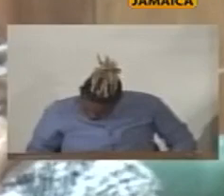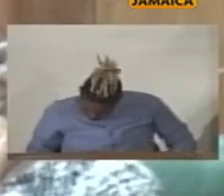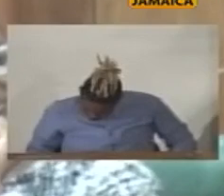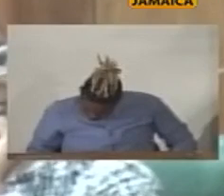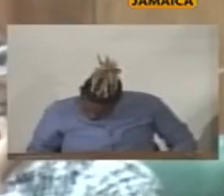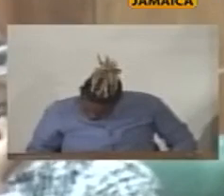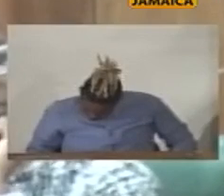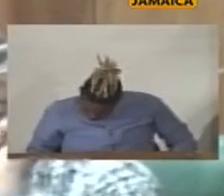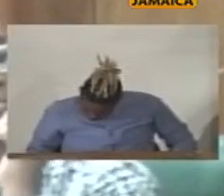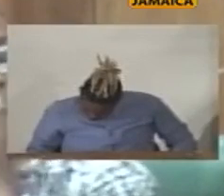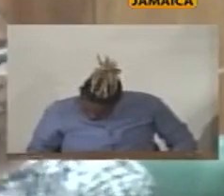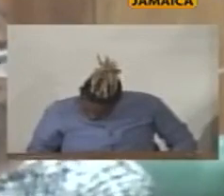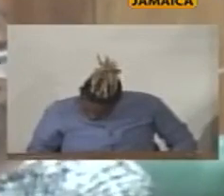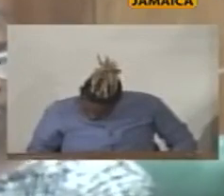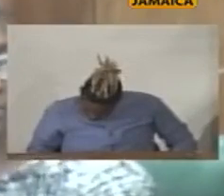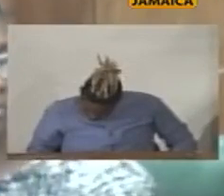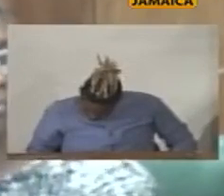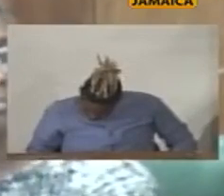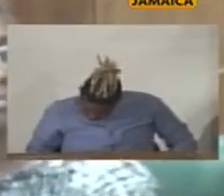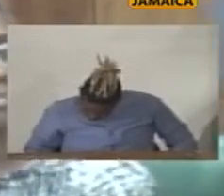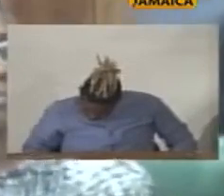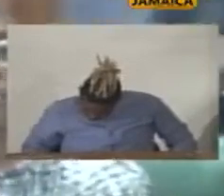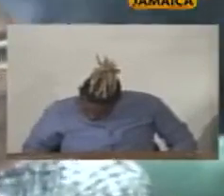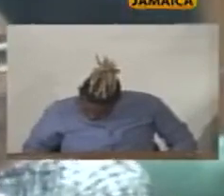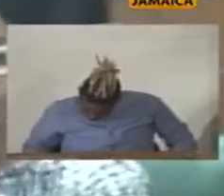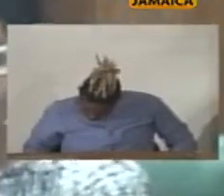And during that period,